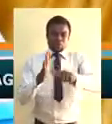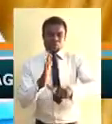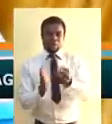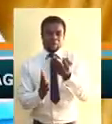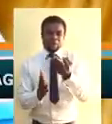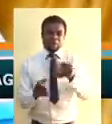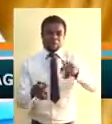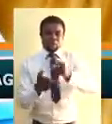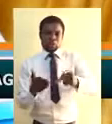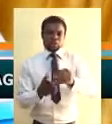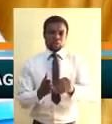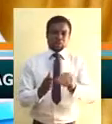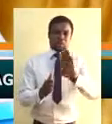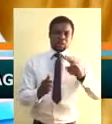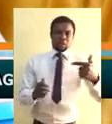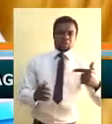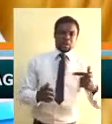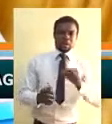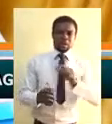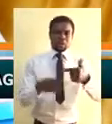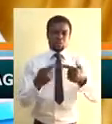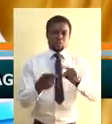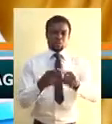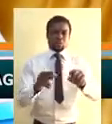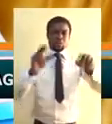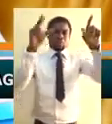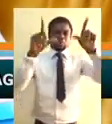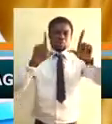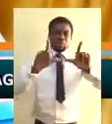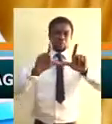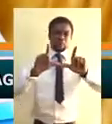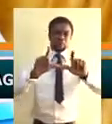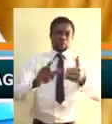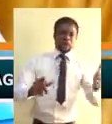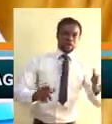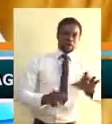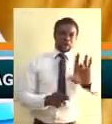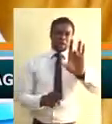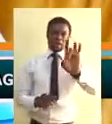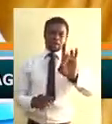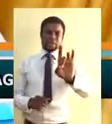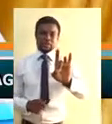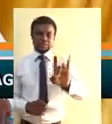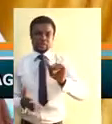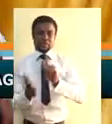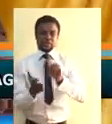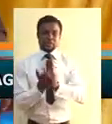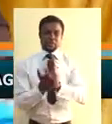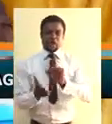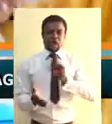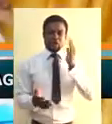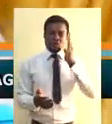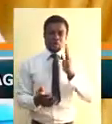lower part of the back, what I'm going to do is very simple. I am going to measure another 8. So I will take